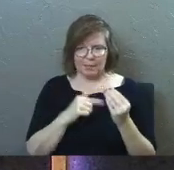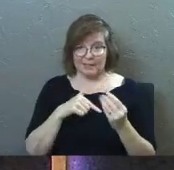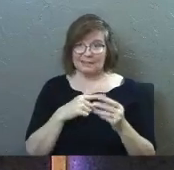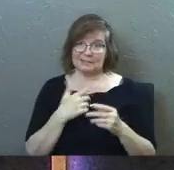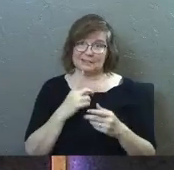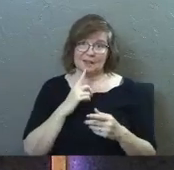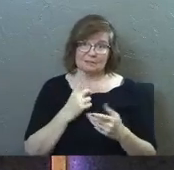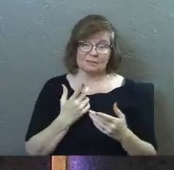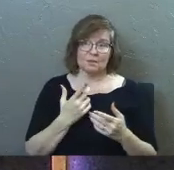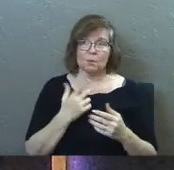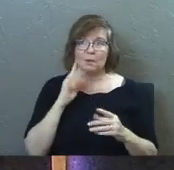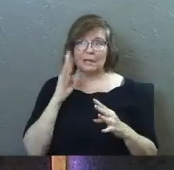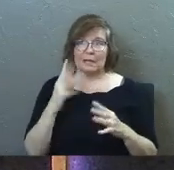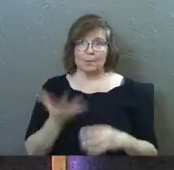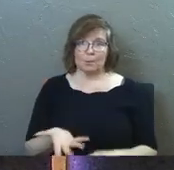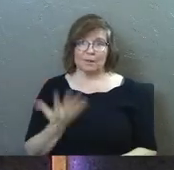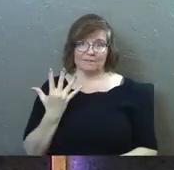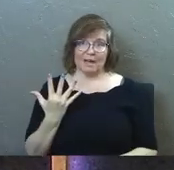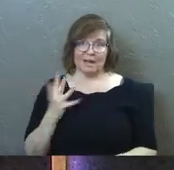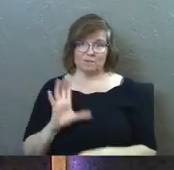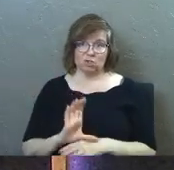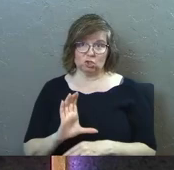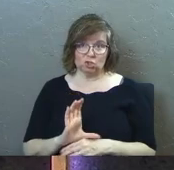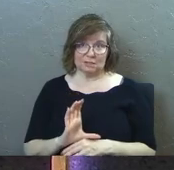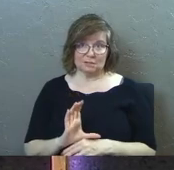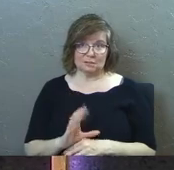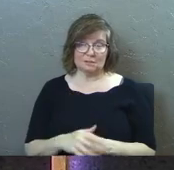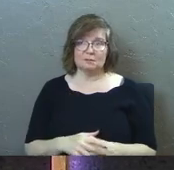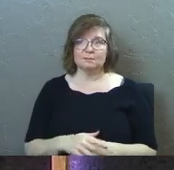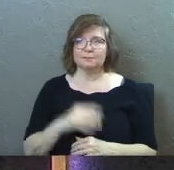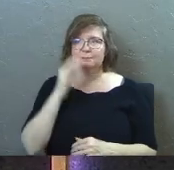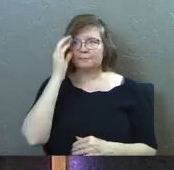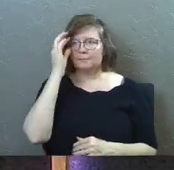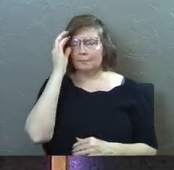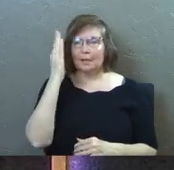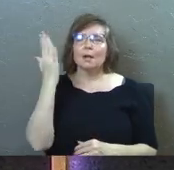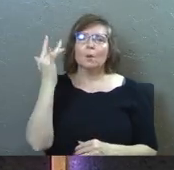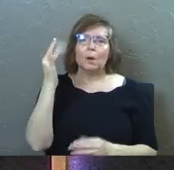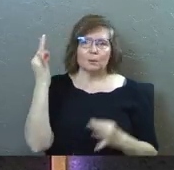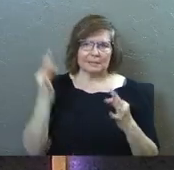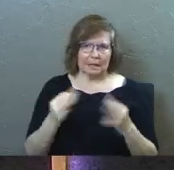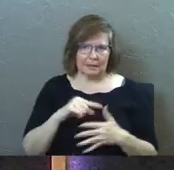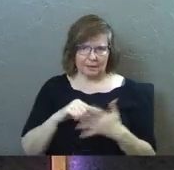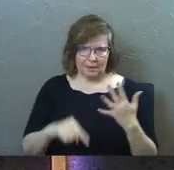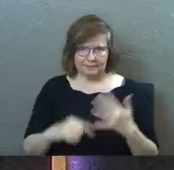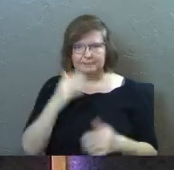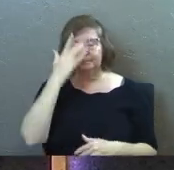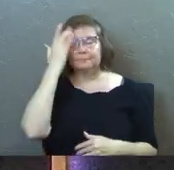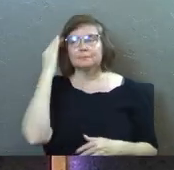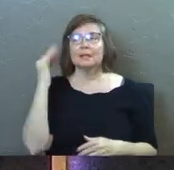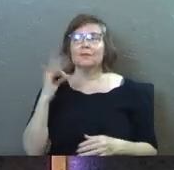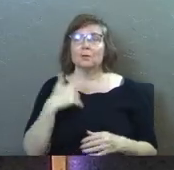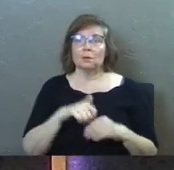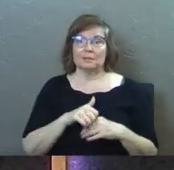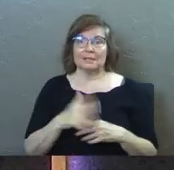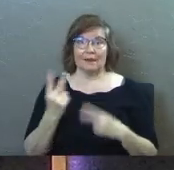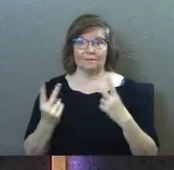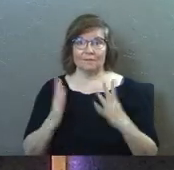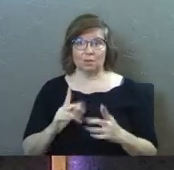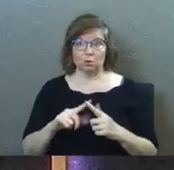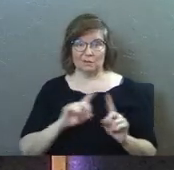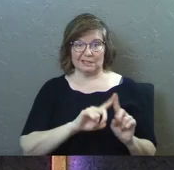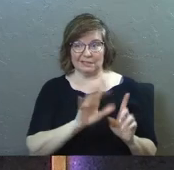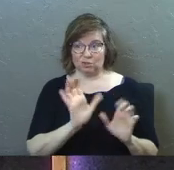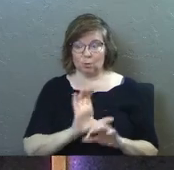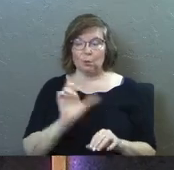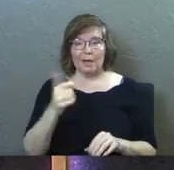is the practical stuff. We came up with five churches. And here's why. if we were going to send visitors to